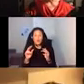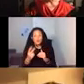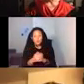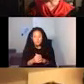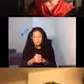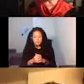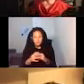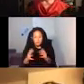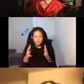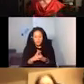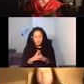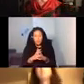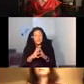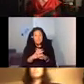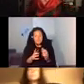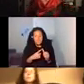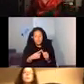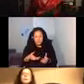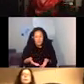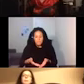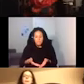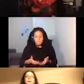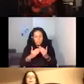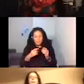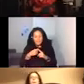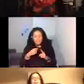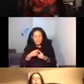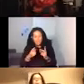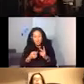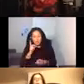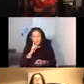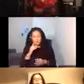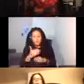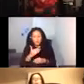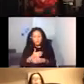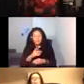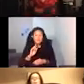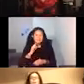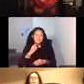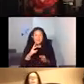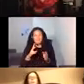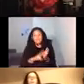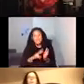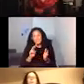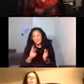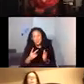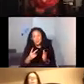Winifred Andrews, born in Kelvedon, another of the women workers killed by the V2 rocket at